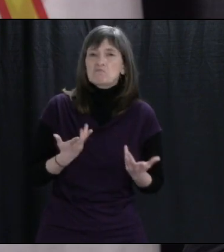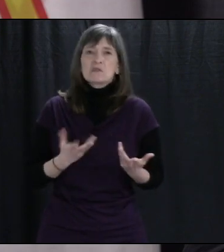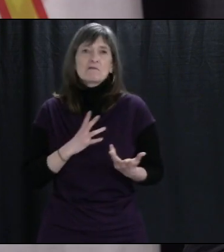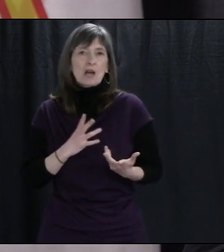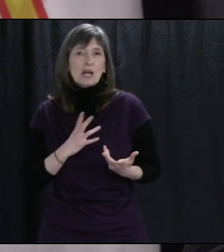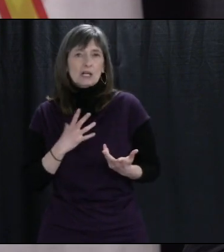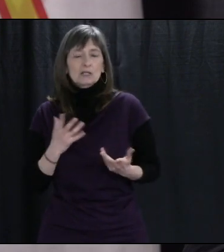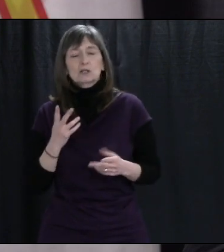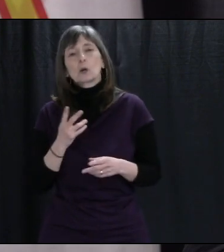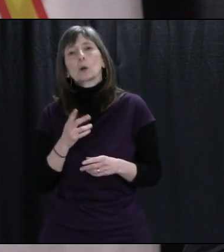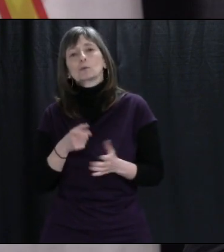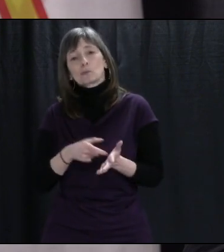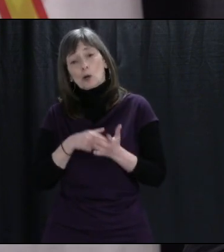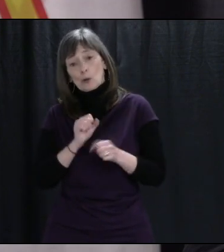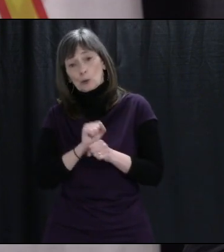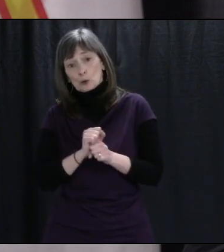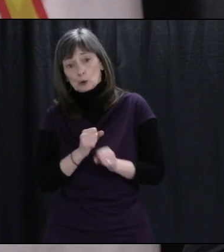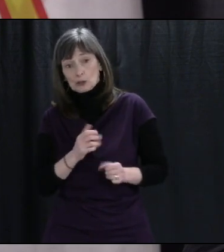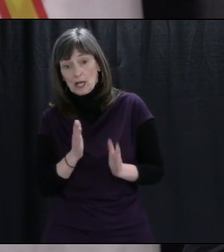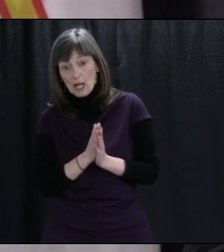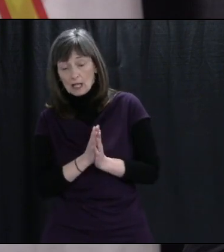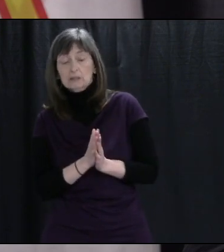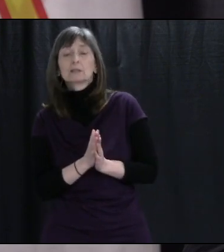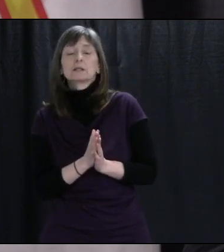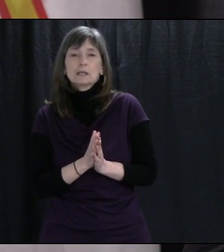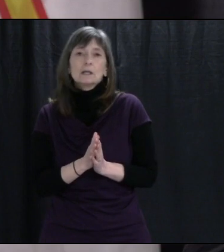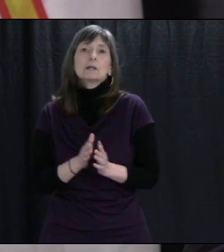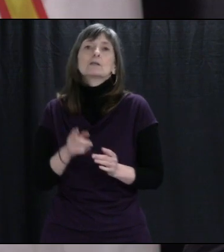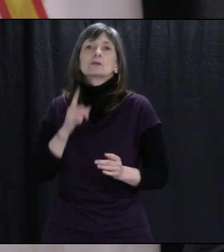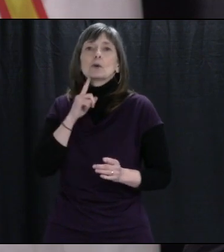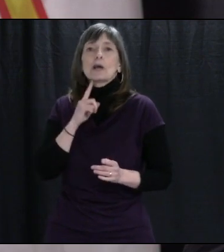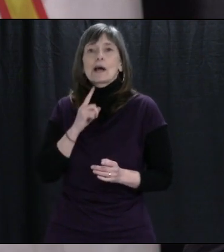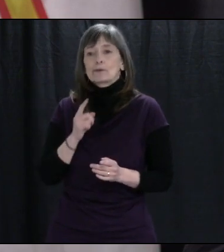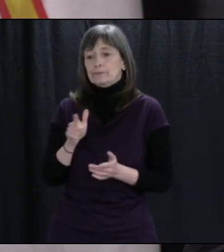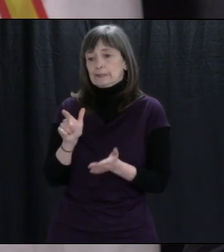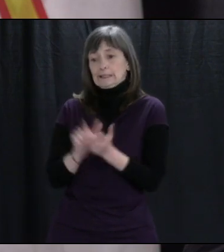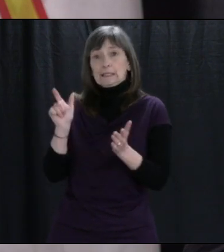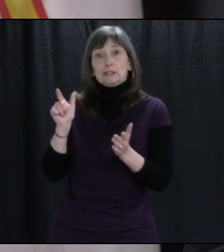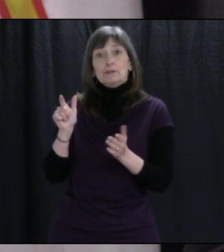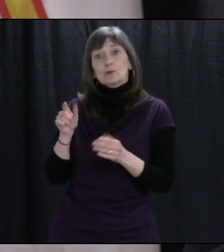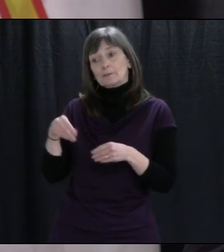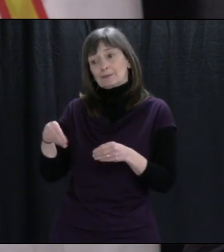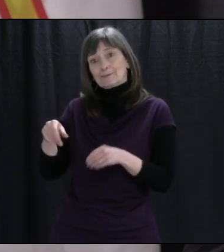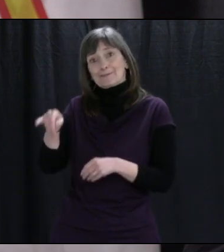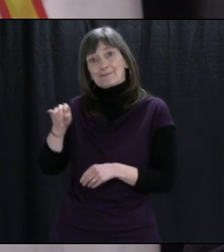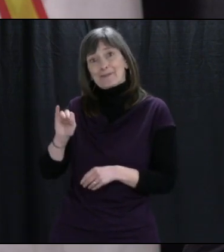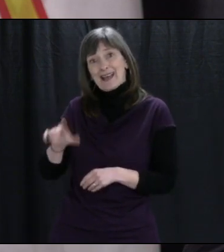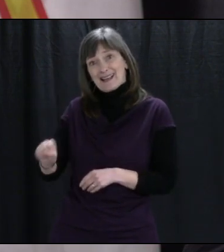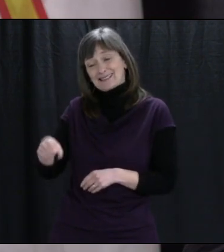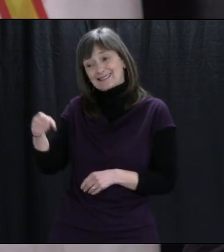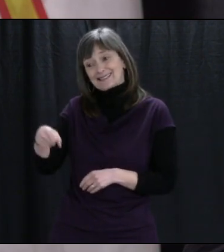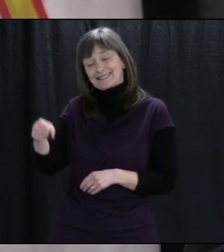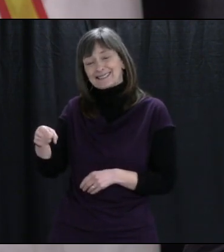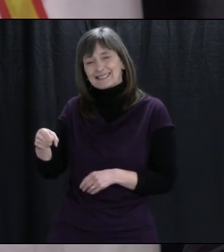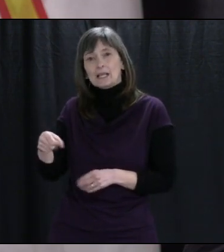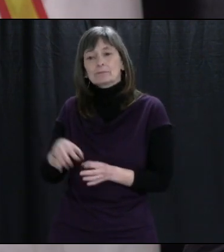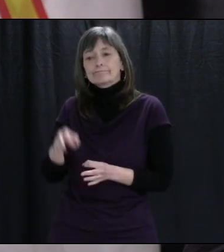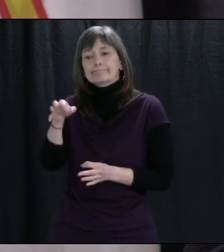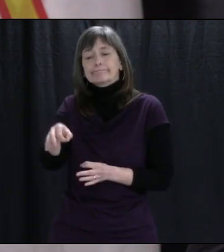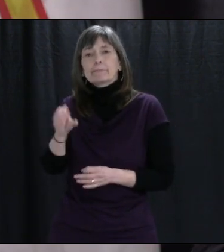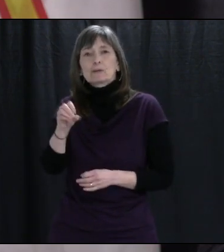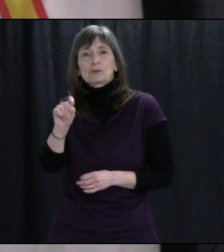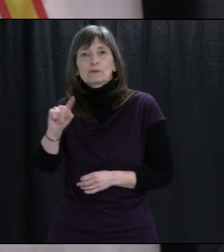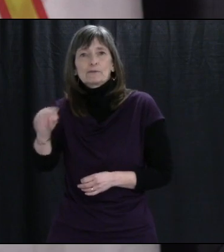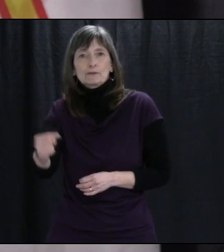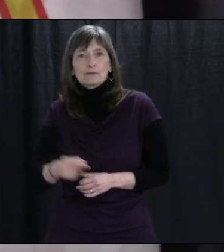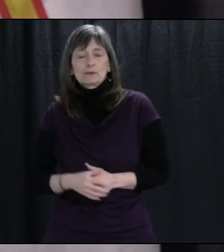those essential workers. And so we've extended the ban on single-use plastic bags now until October 1st. And